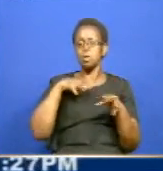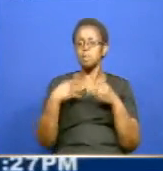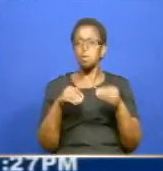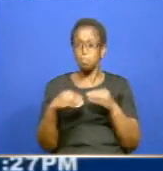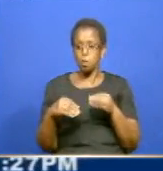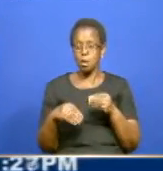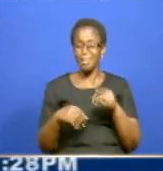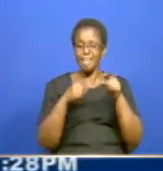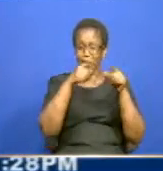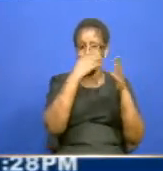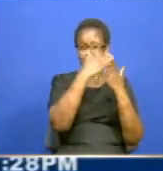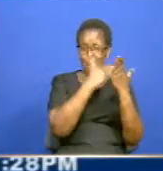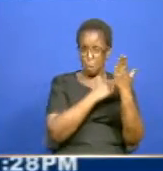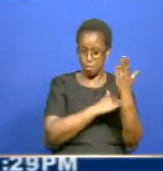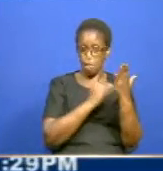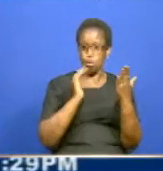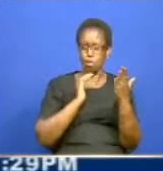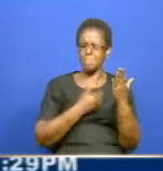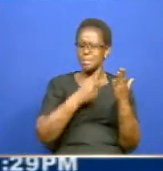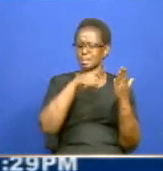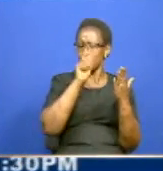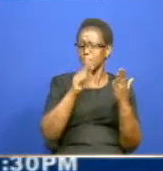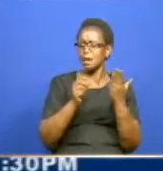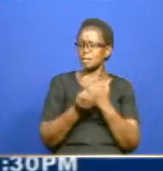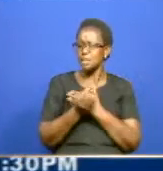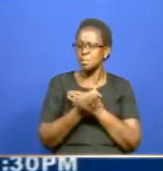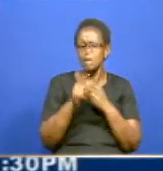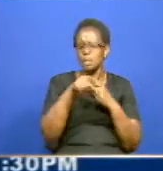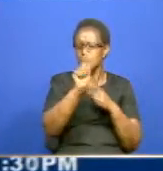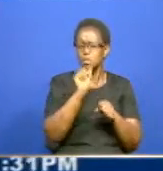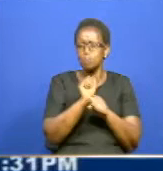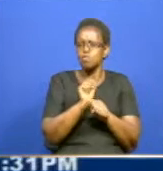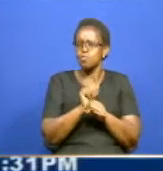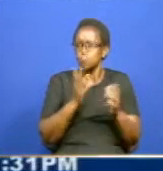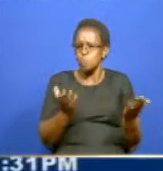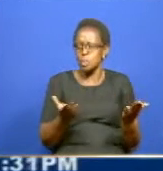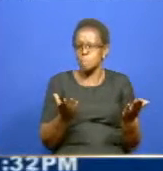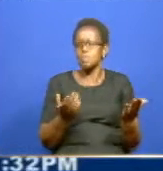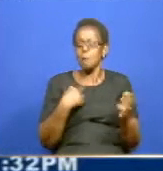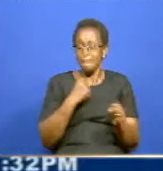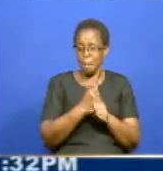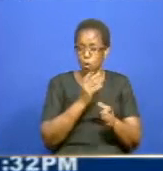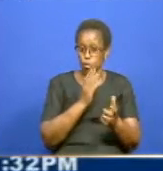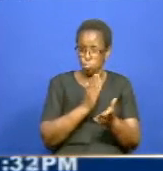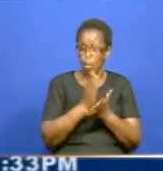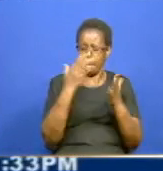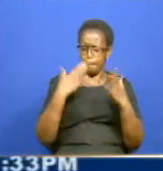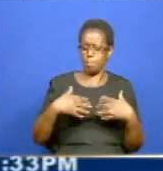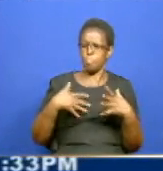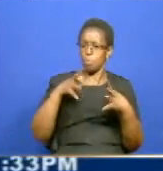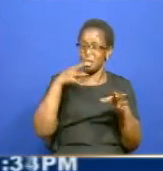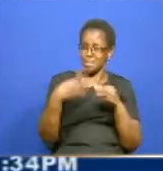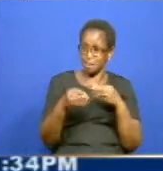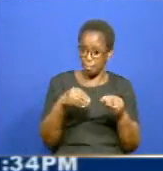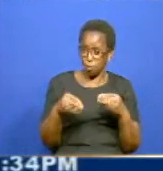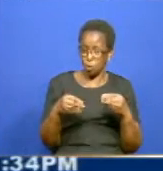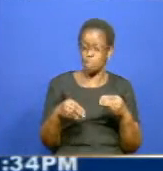should, 1, state measures taken, if any, to ensure that persons with